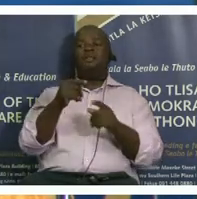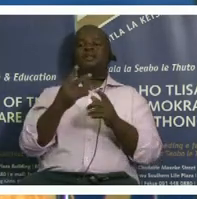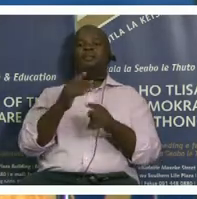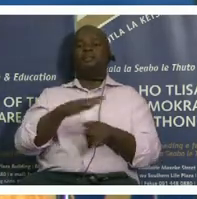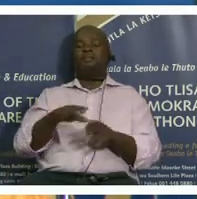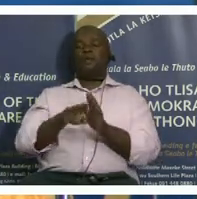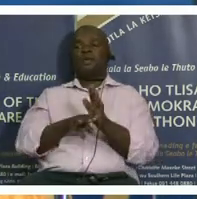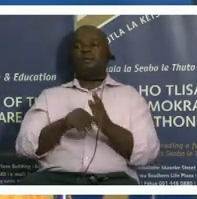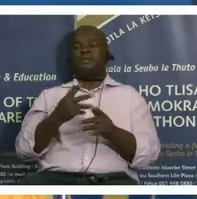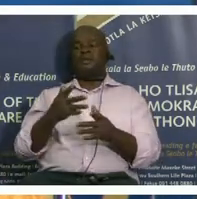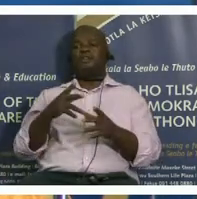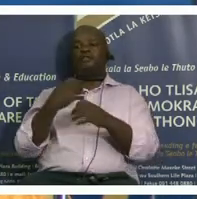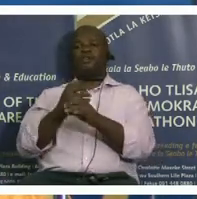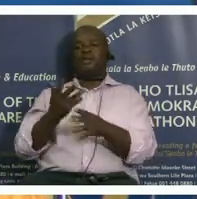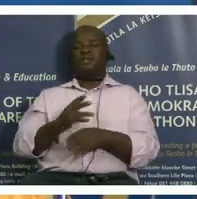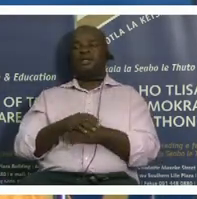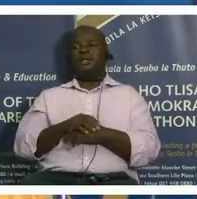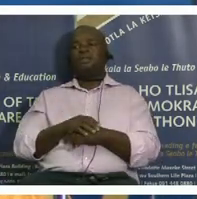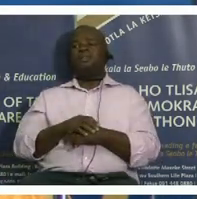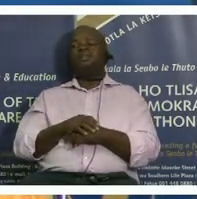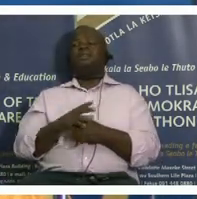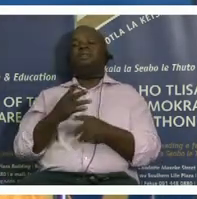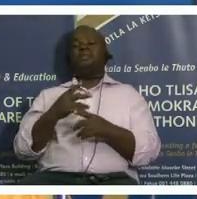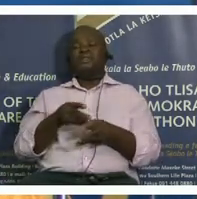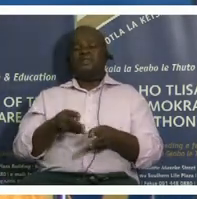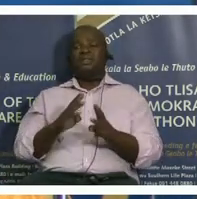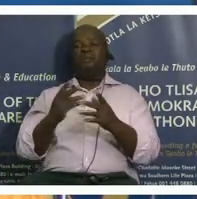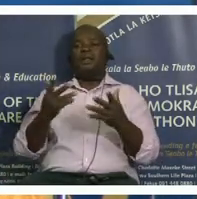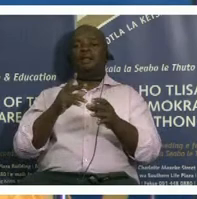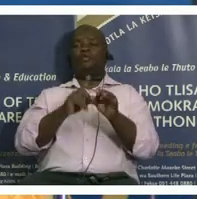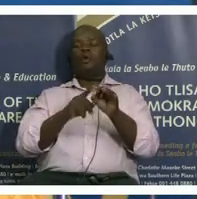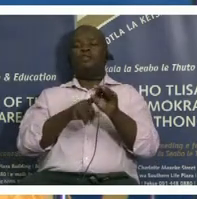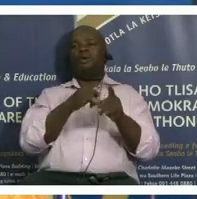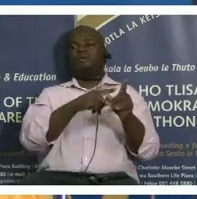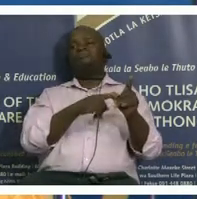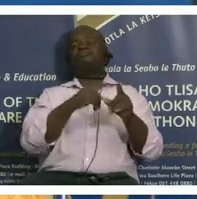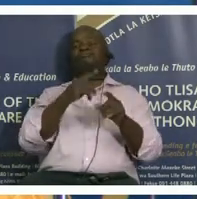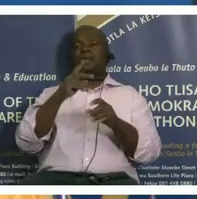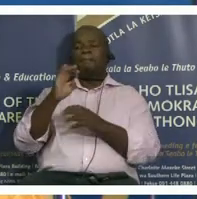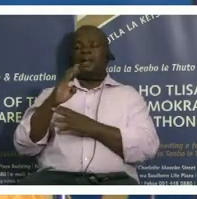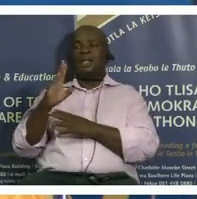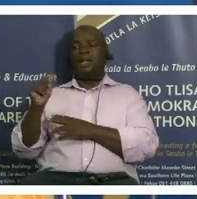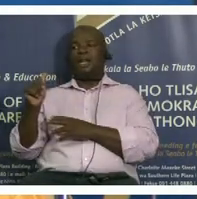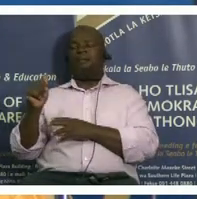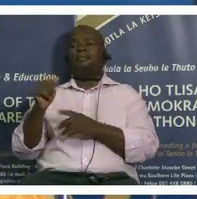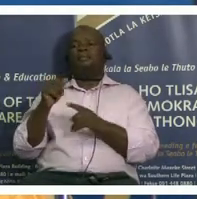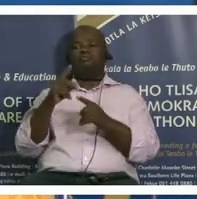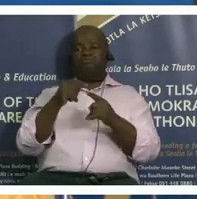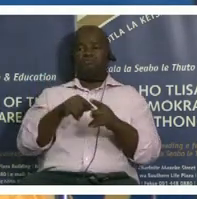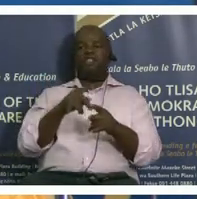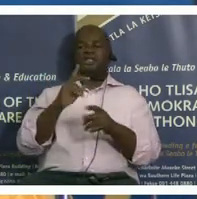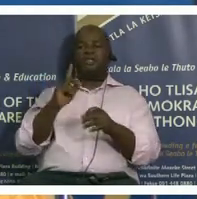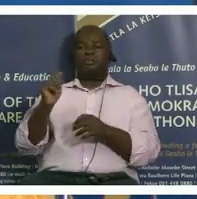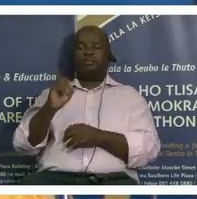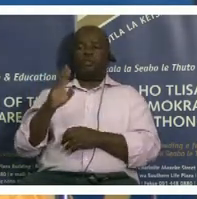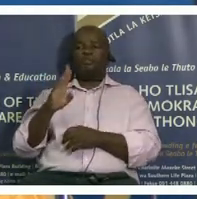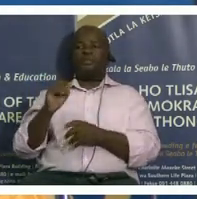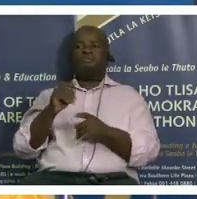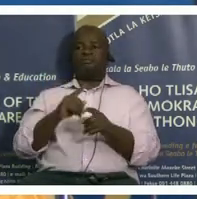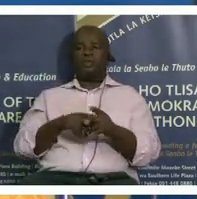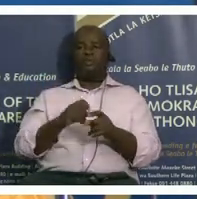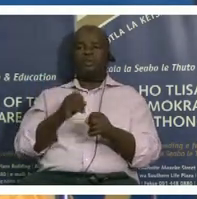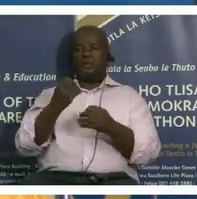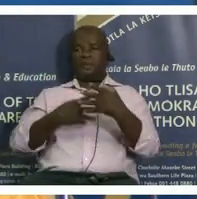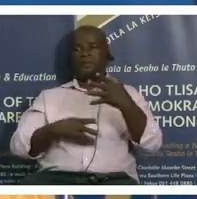will focus on township roads in Nkwakwa, Bethlehem, Bloemfontein, Botshabelo, Thabantsho, Sasolburg, Kroonstad,